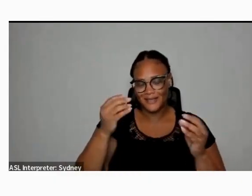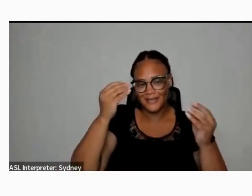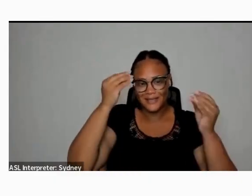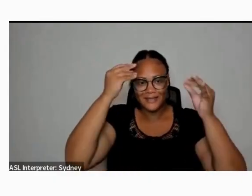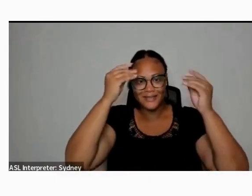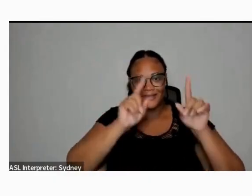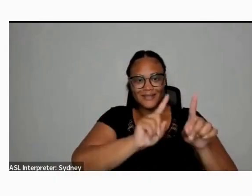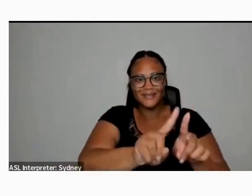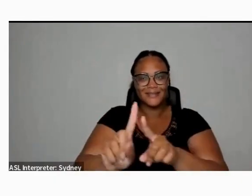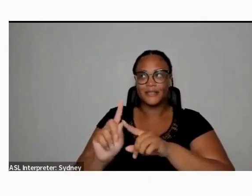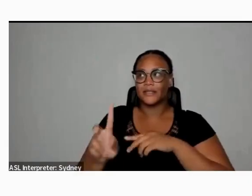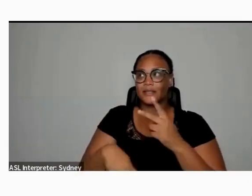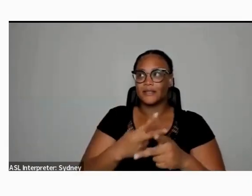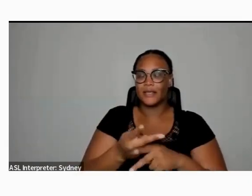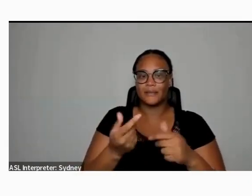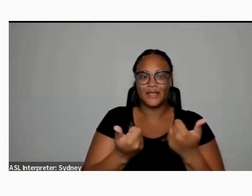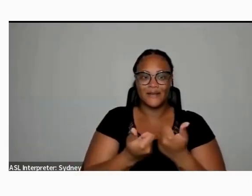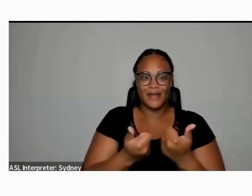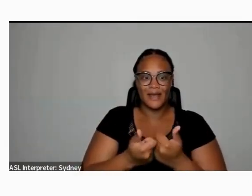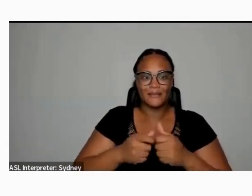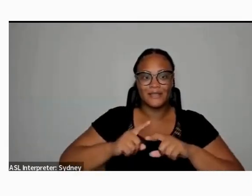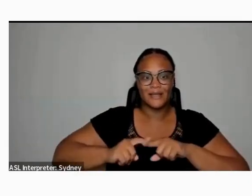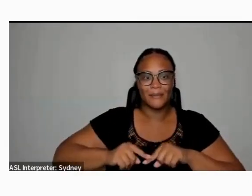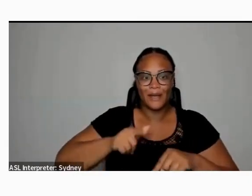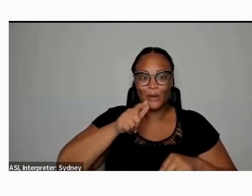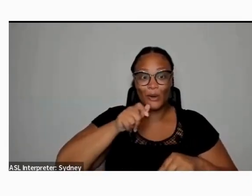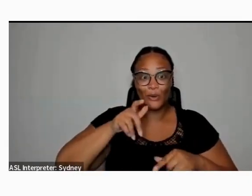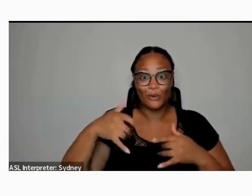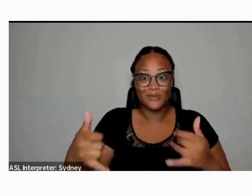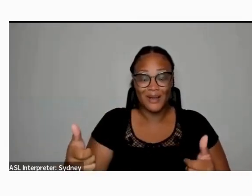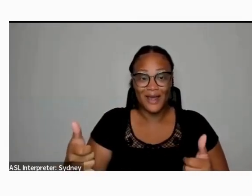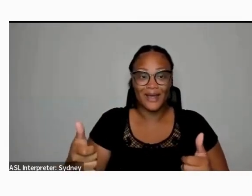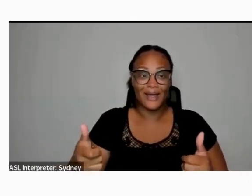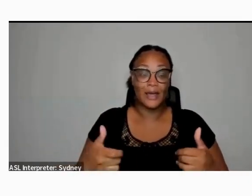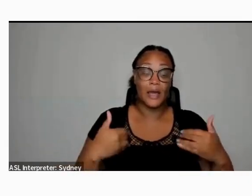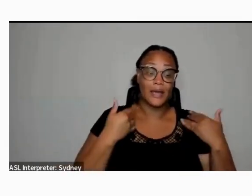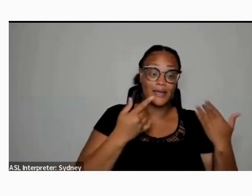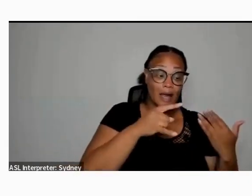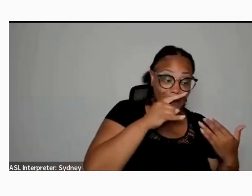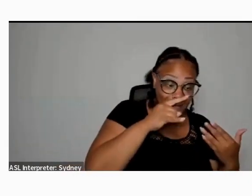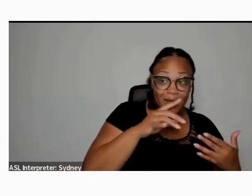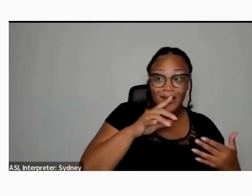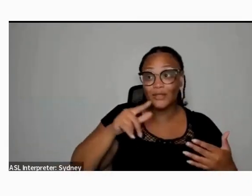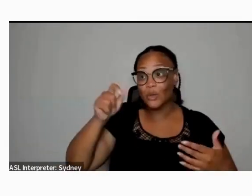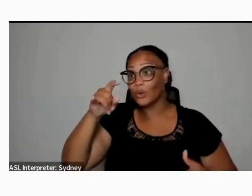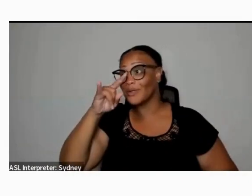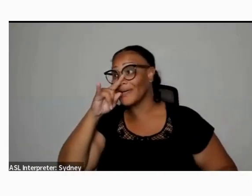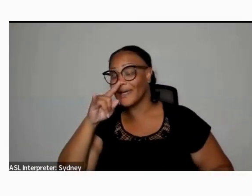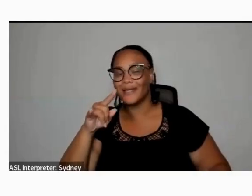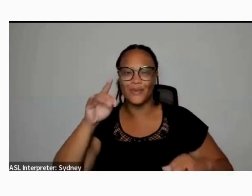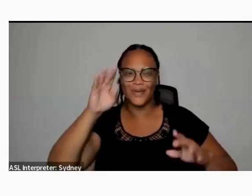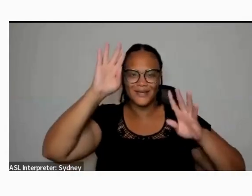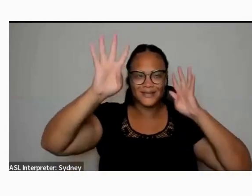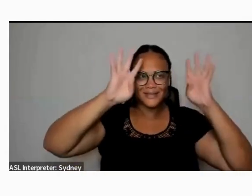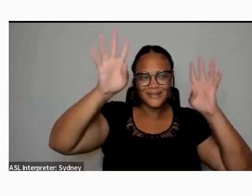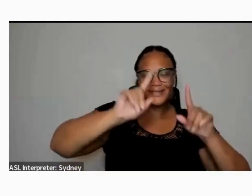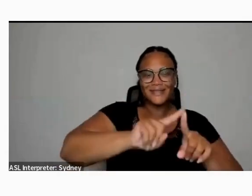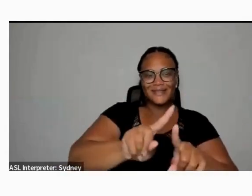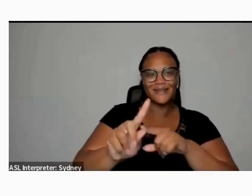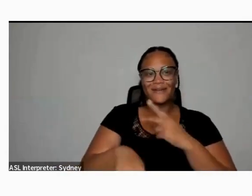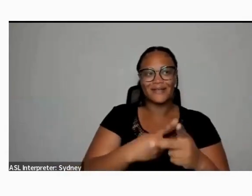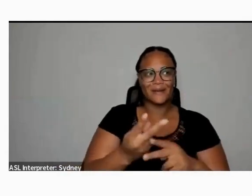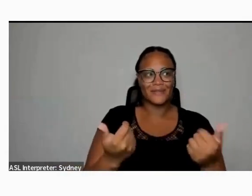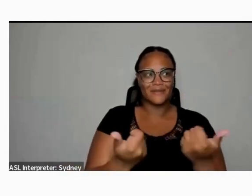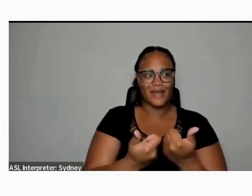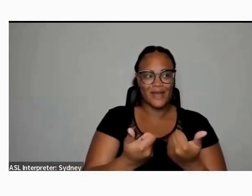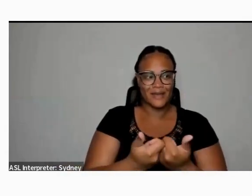who's playing, if it's the younger children playing or older, we're always trying to think of different kinds of games. So you could use